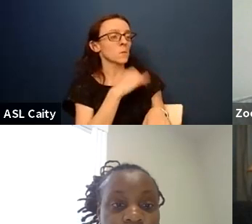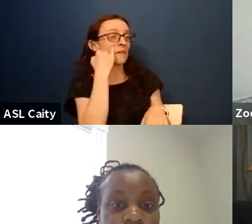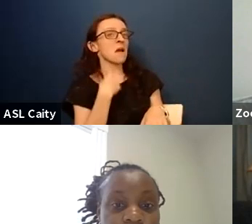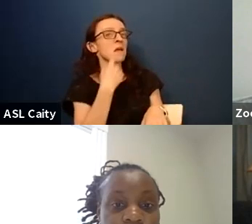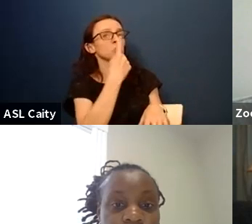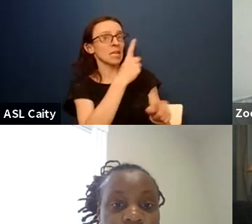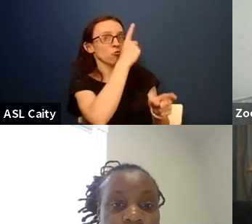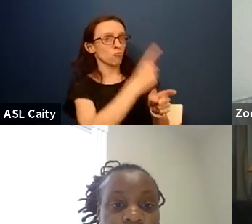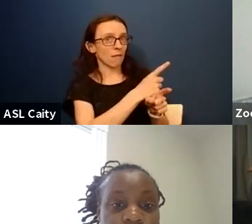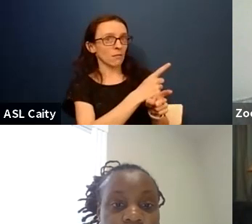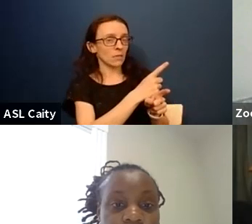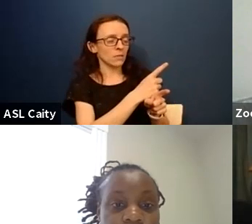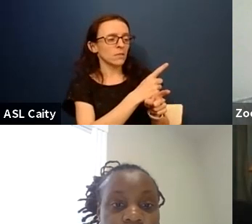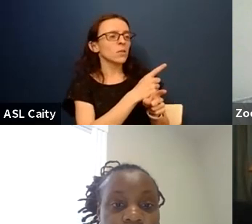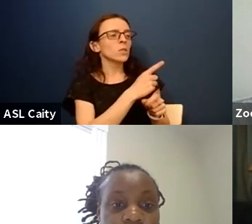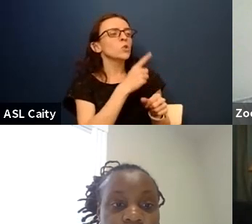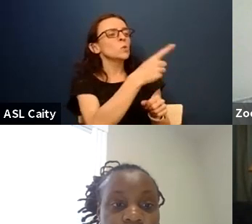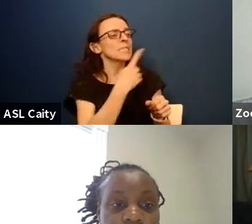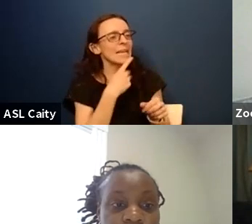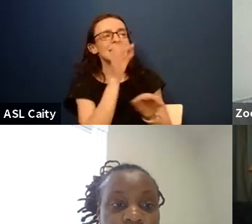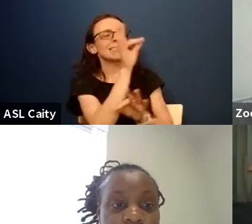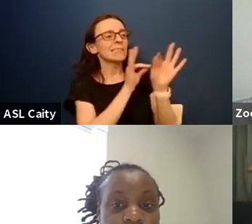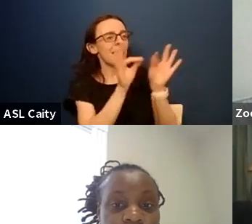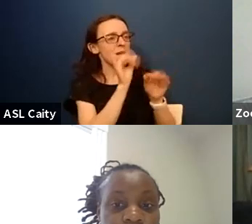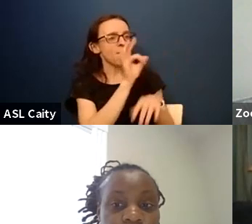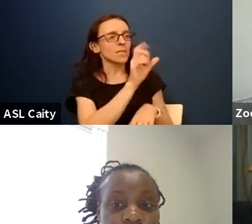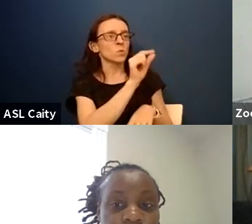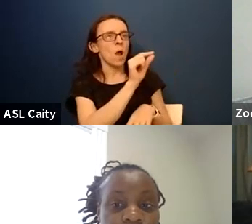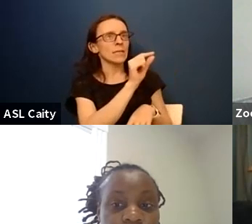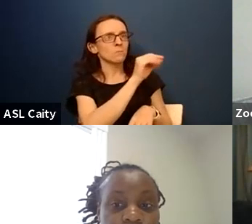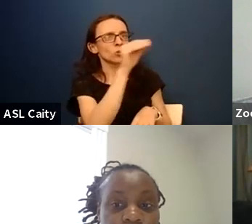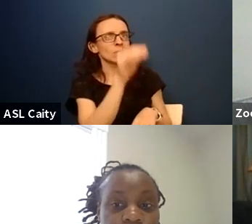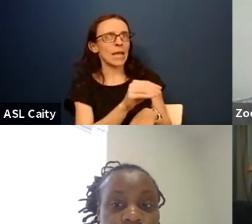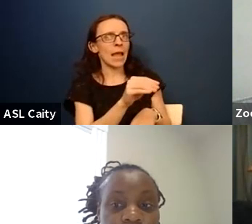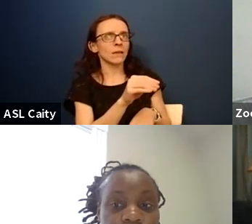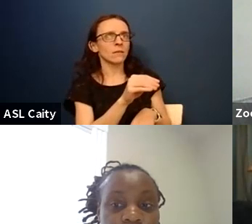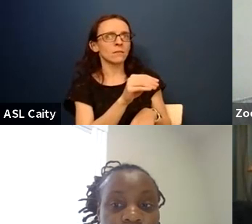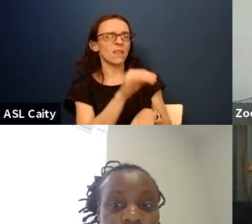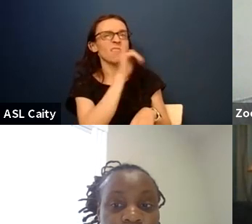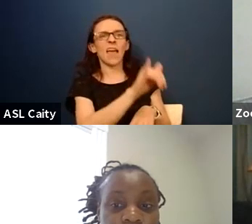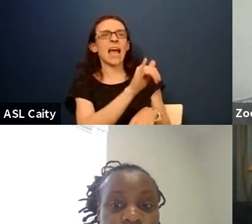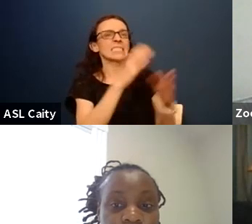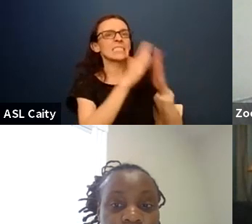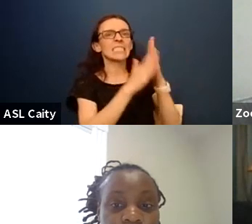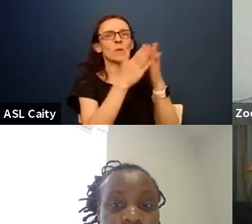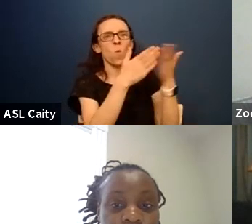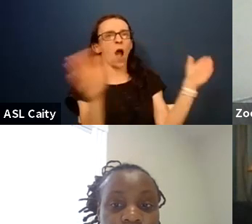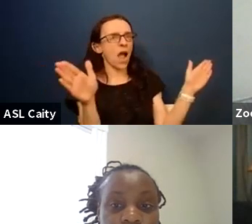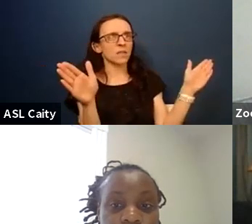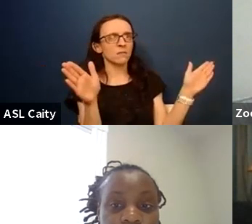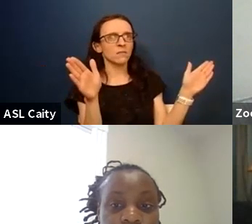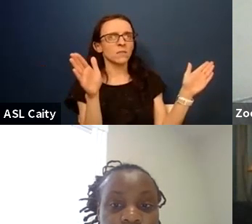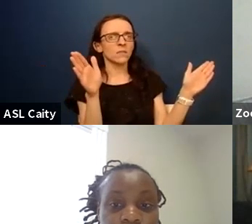you correctly, rather than the 20% being citywide, just